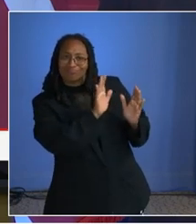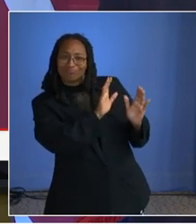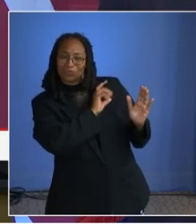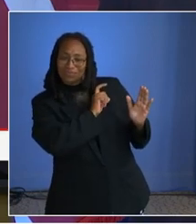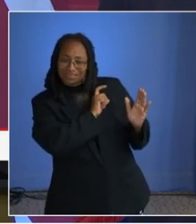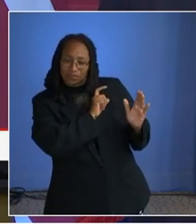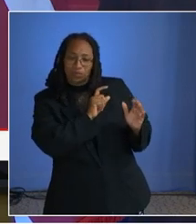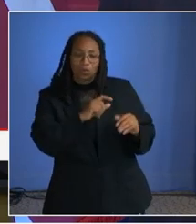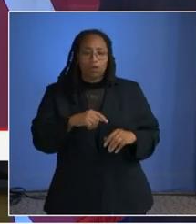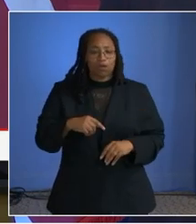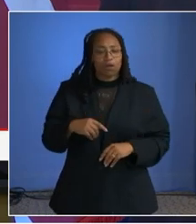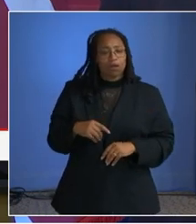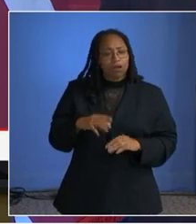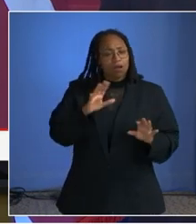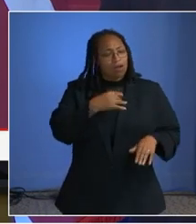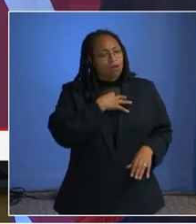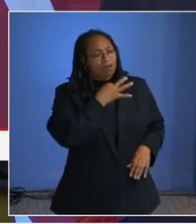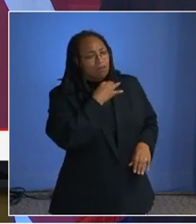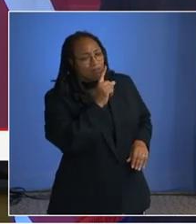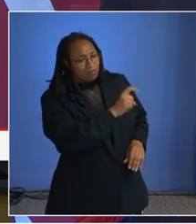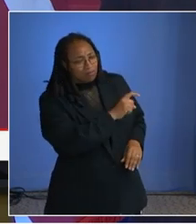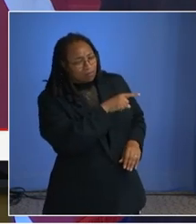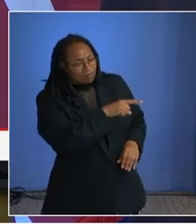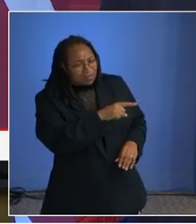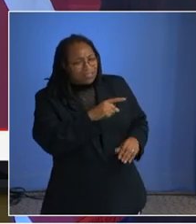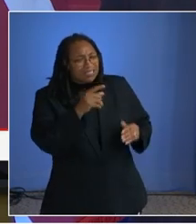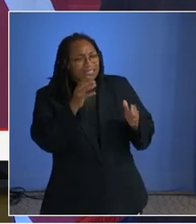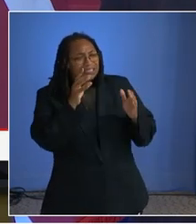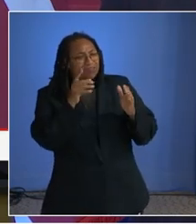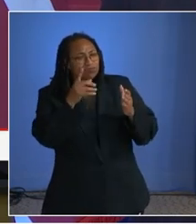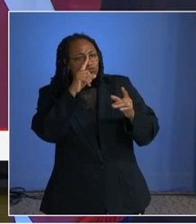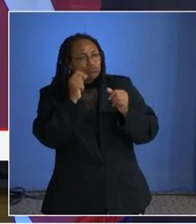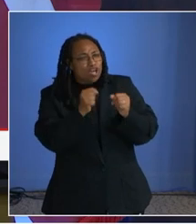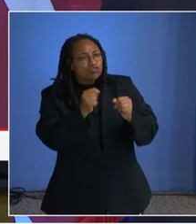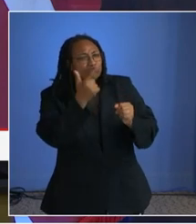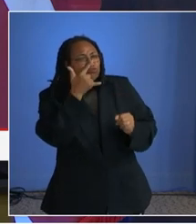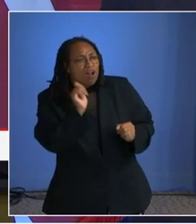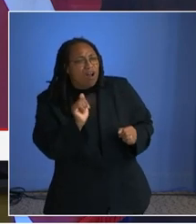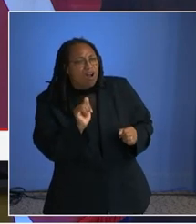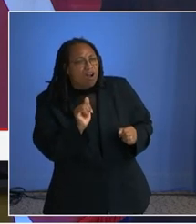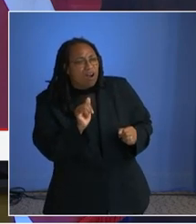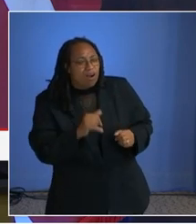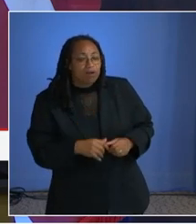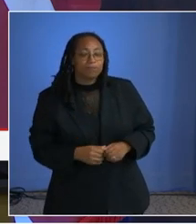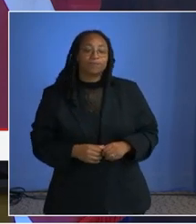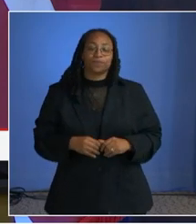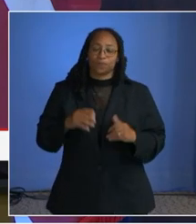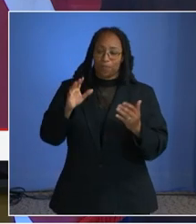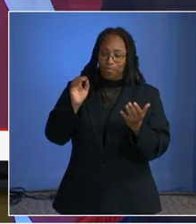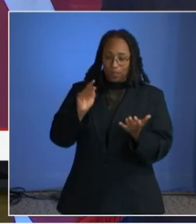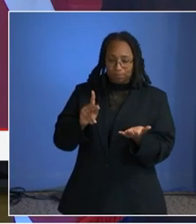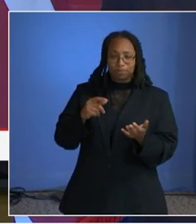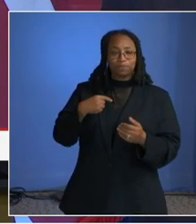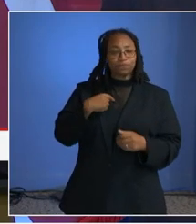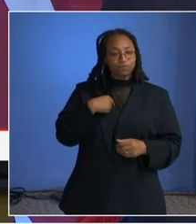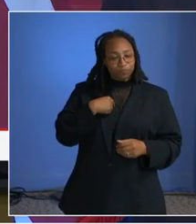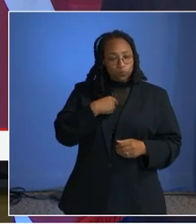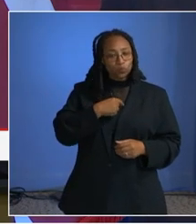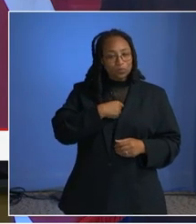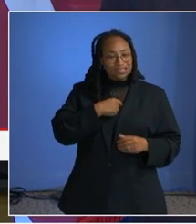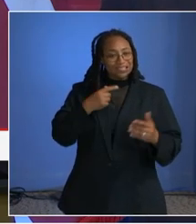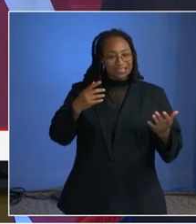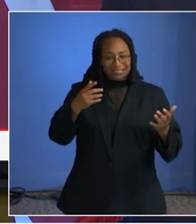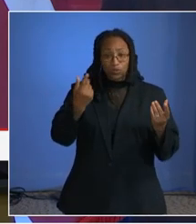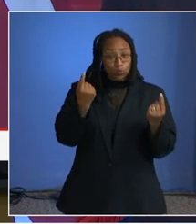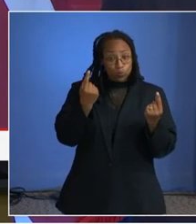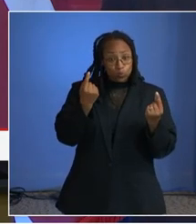can't do anything regardless of legislation. We work in, a city of laws, and so we have to follow the law.